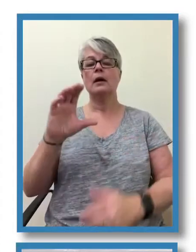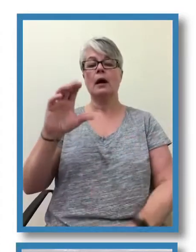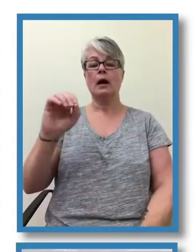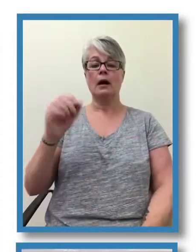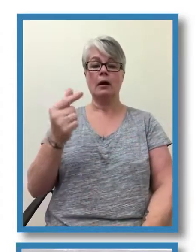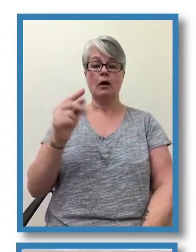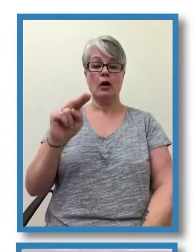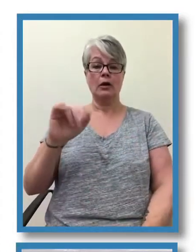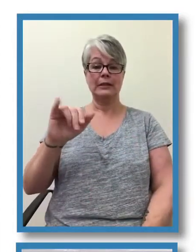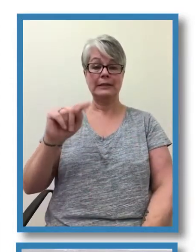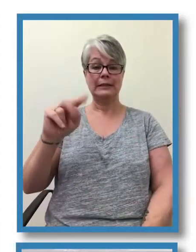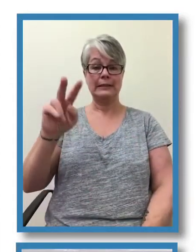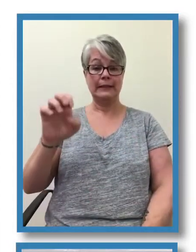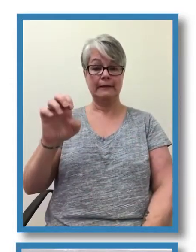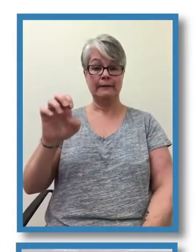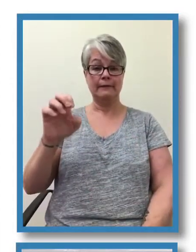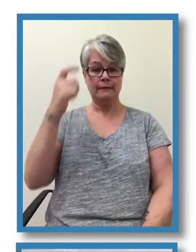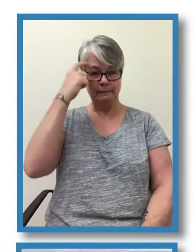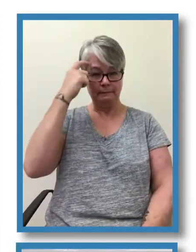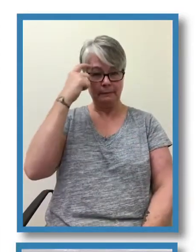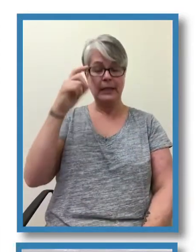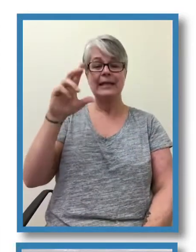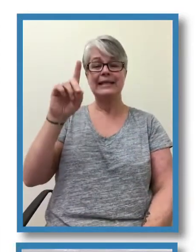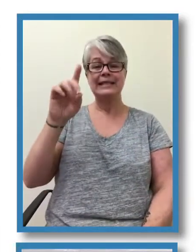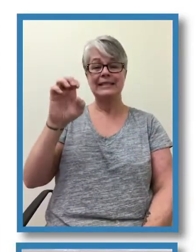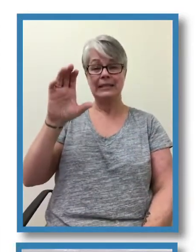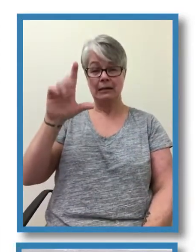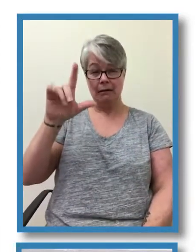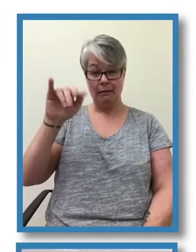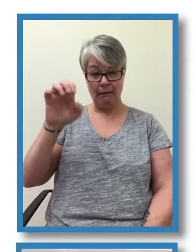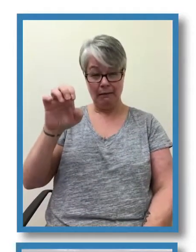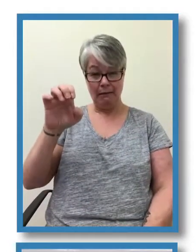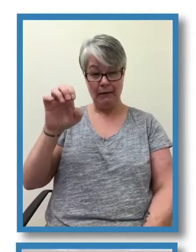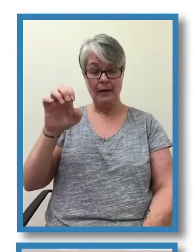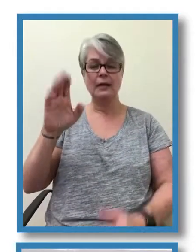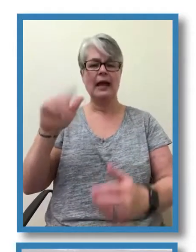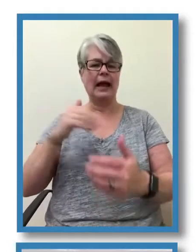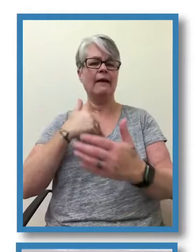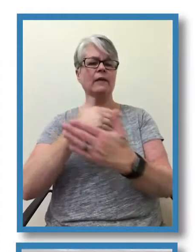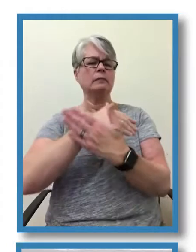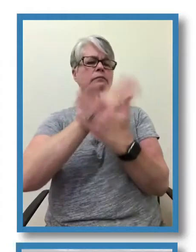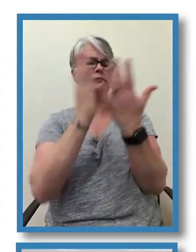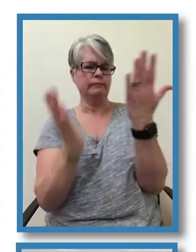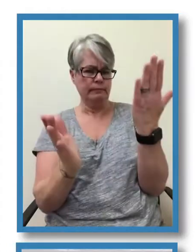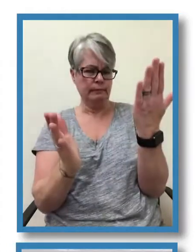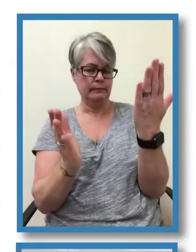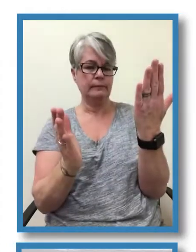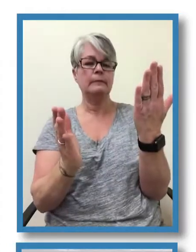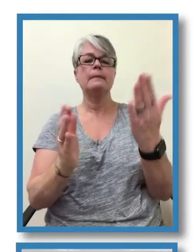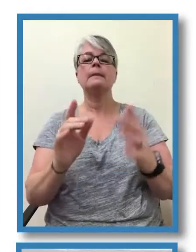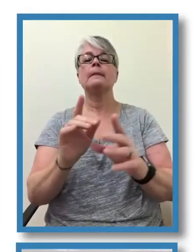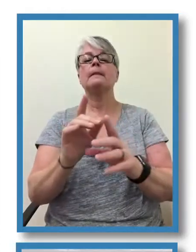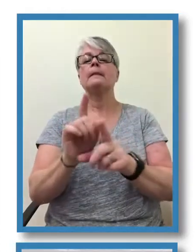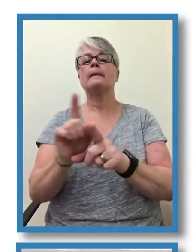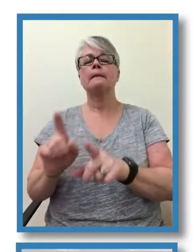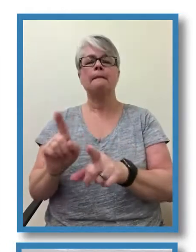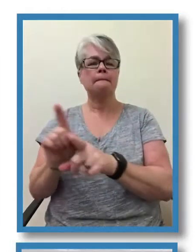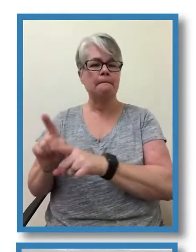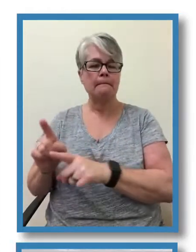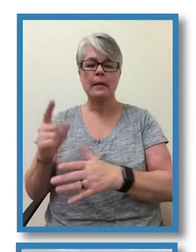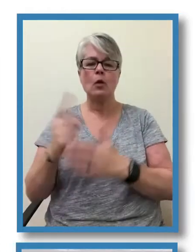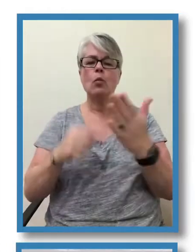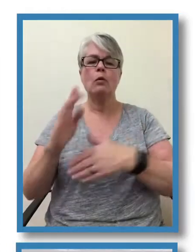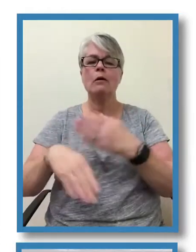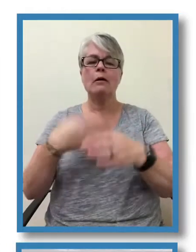problems as they get older. Alzheimer's, which is the one which you'd be most commonly aware